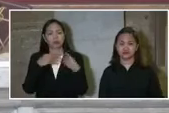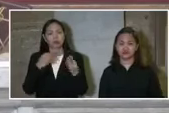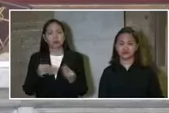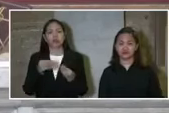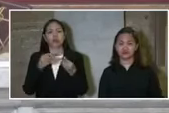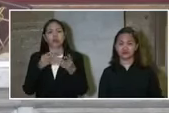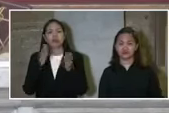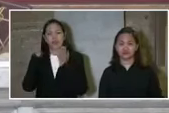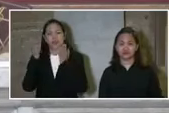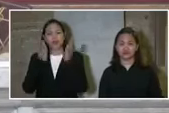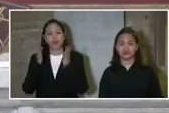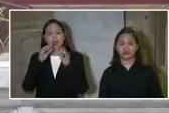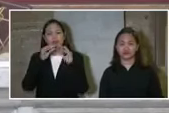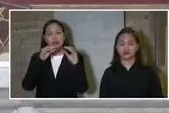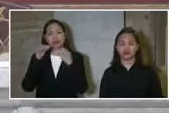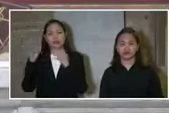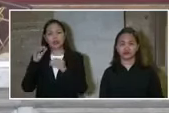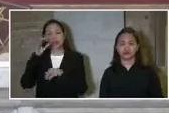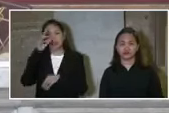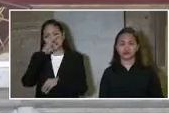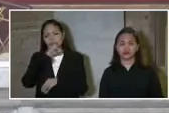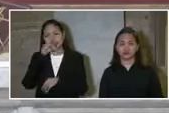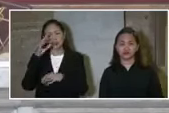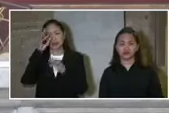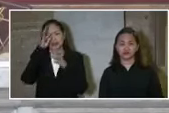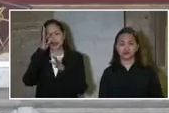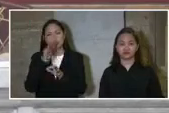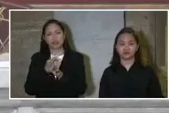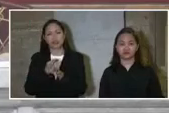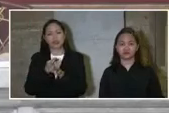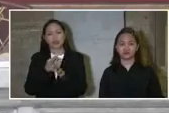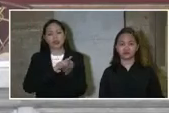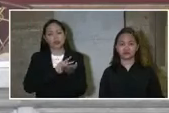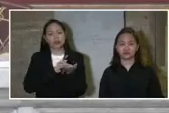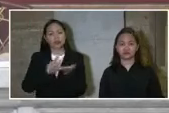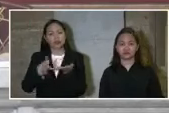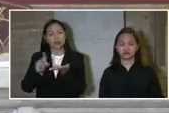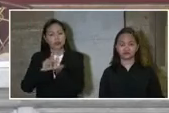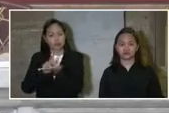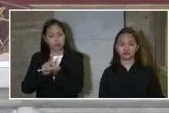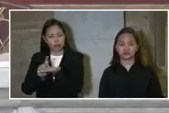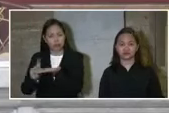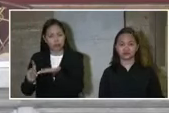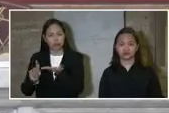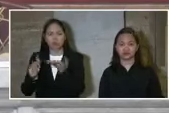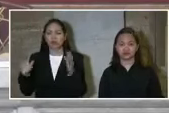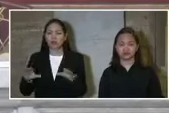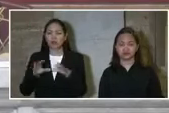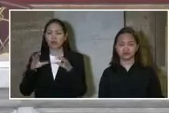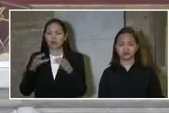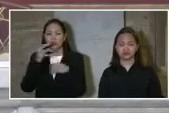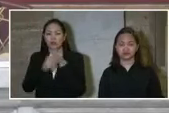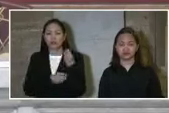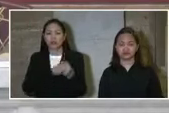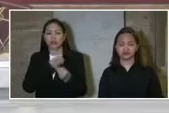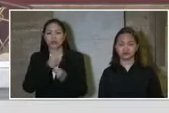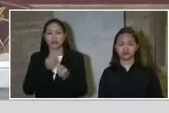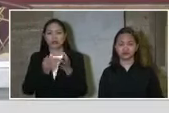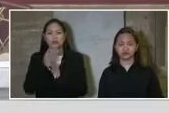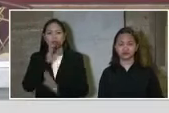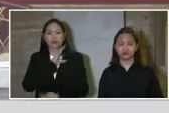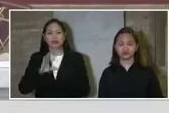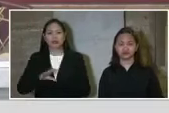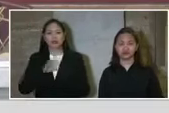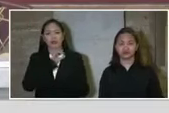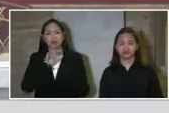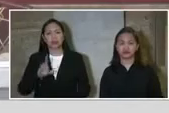of the Christian faith, graciously purify them by the working of this sacrifice. Through Christ our